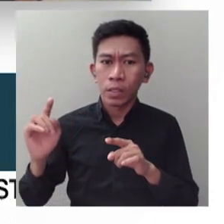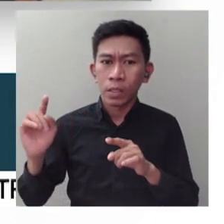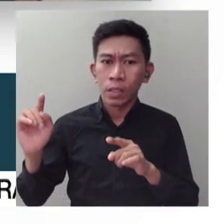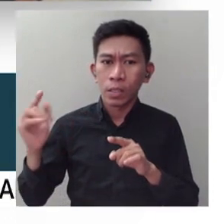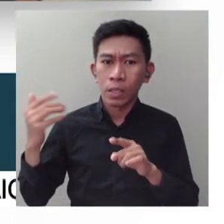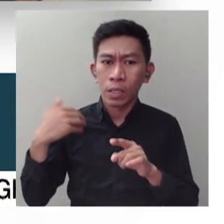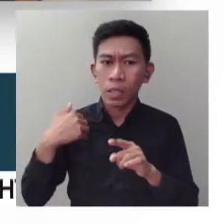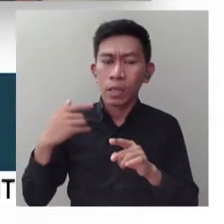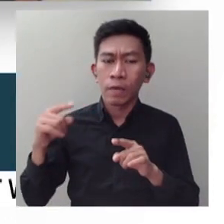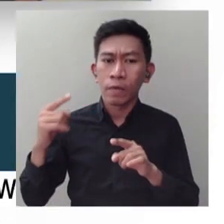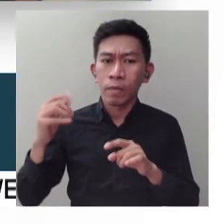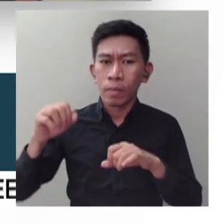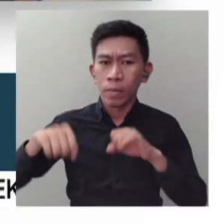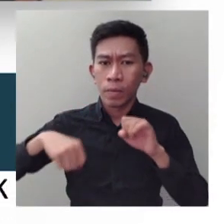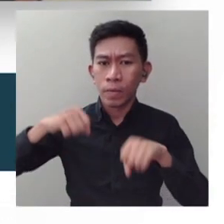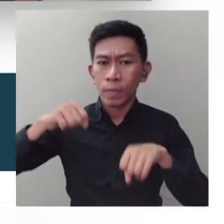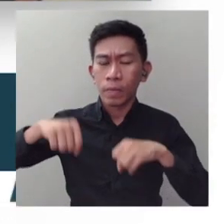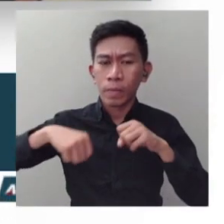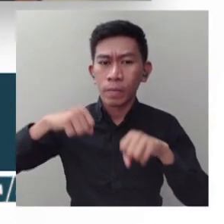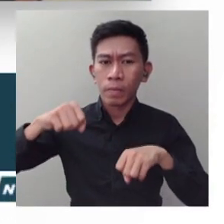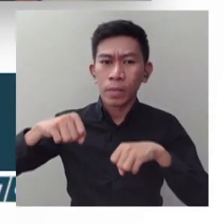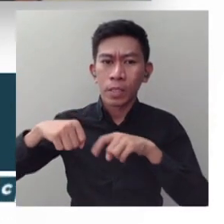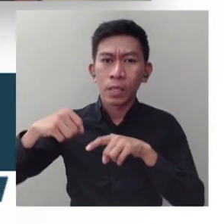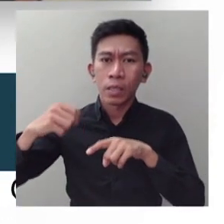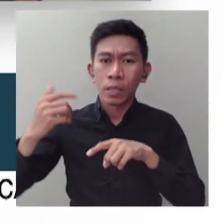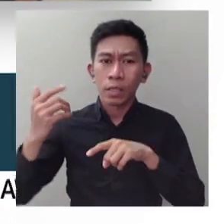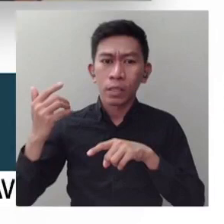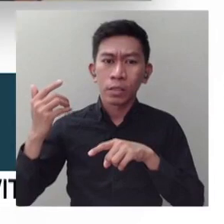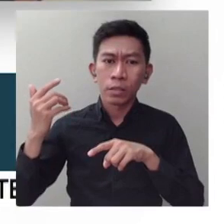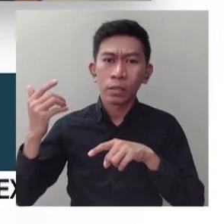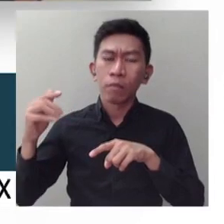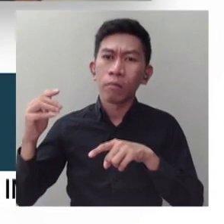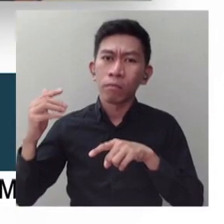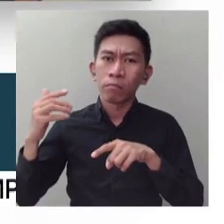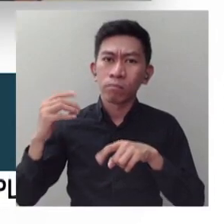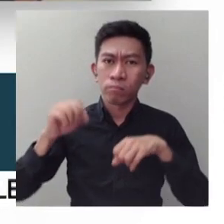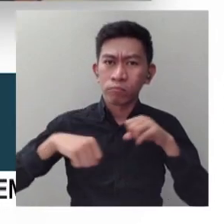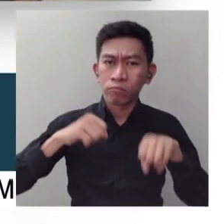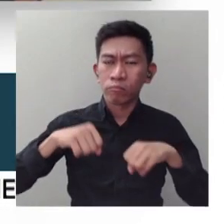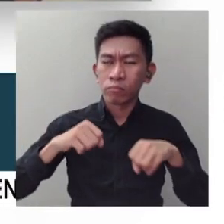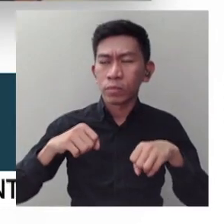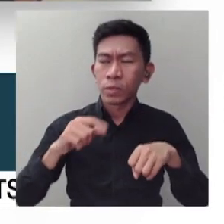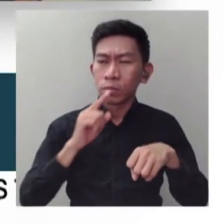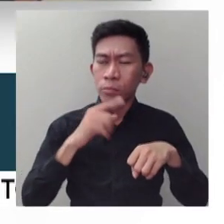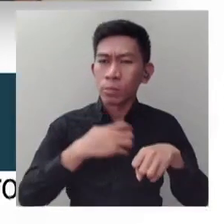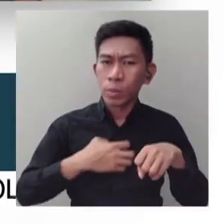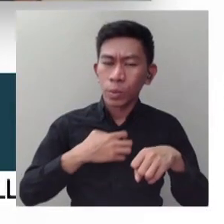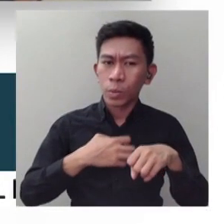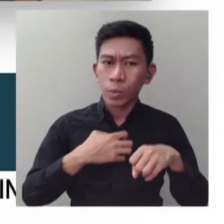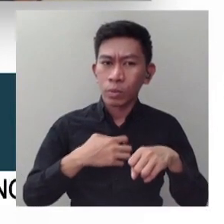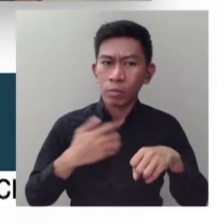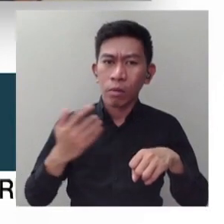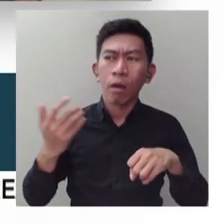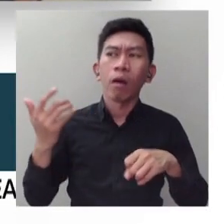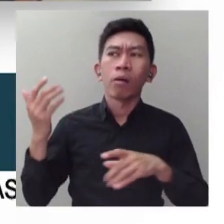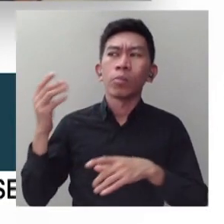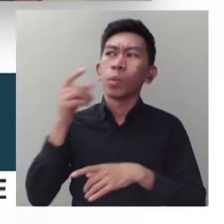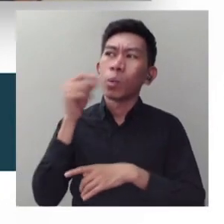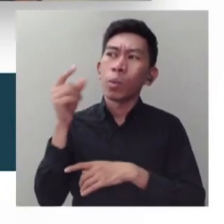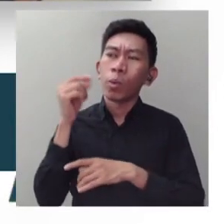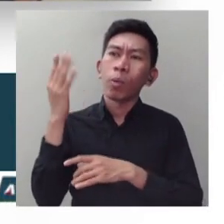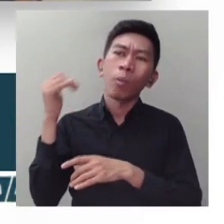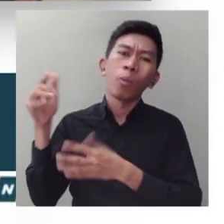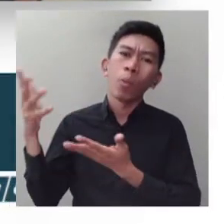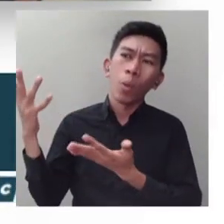lane at sila po ay nagre-reklamo na parang hindi po namin ginagawa yung aming trabaho.